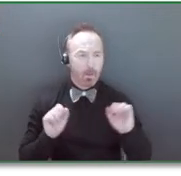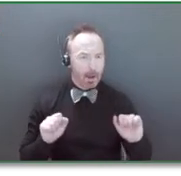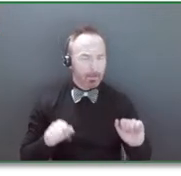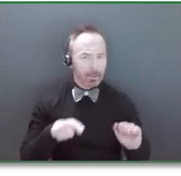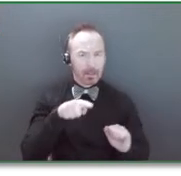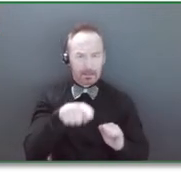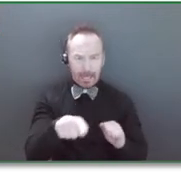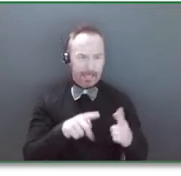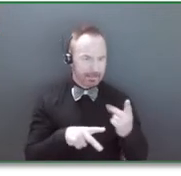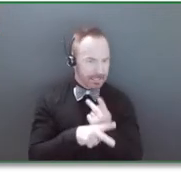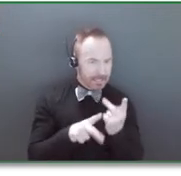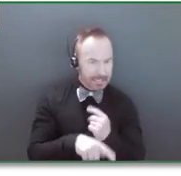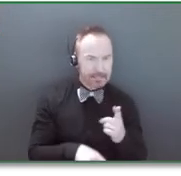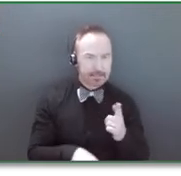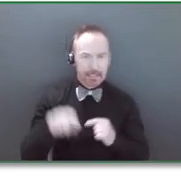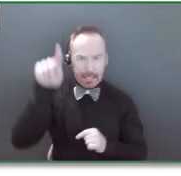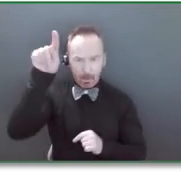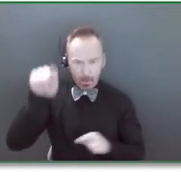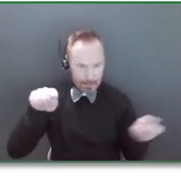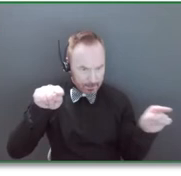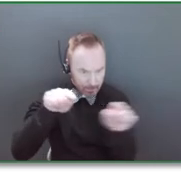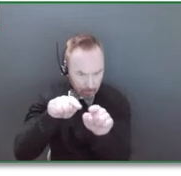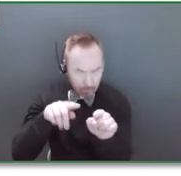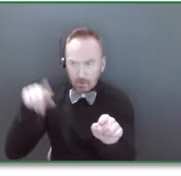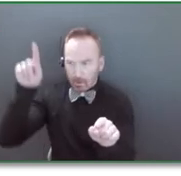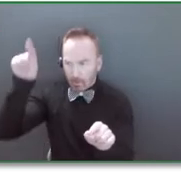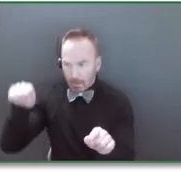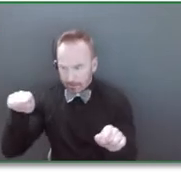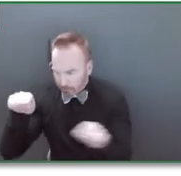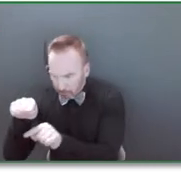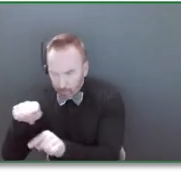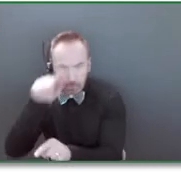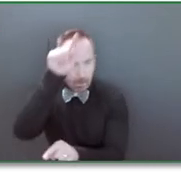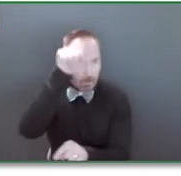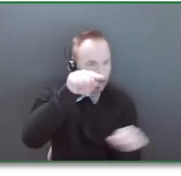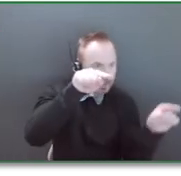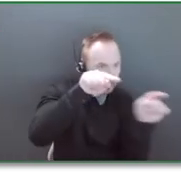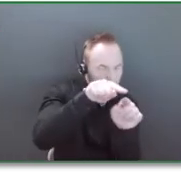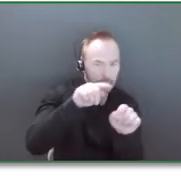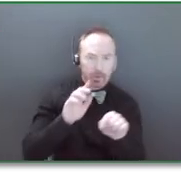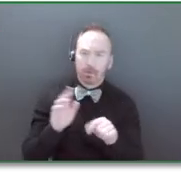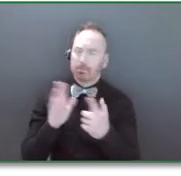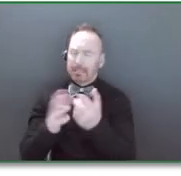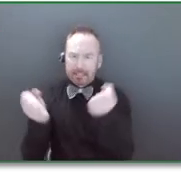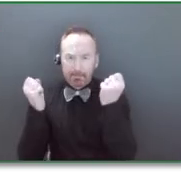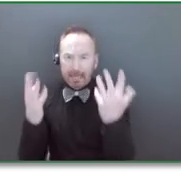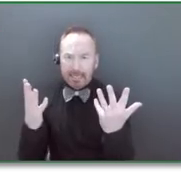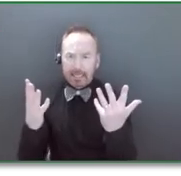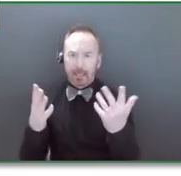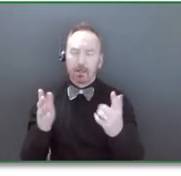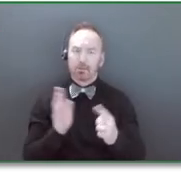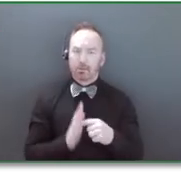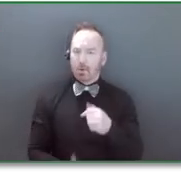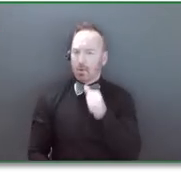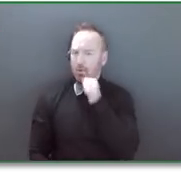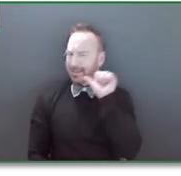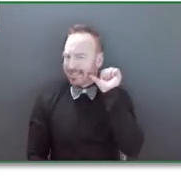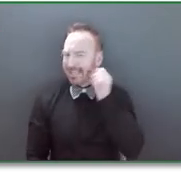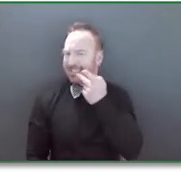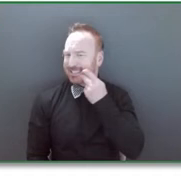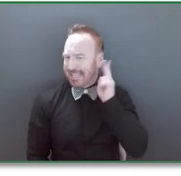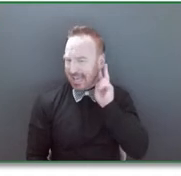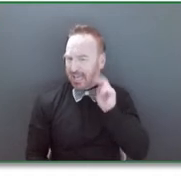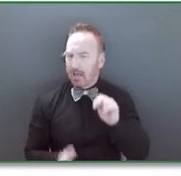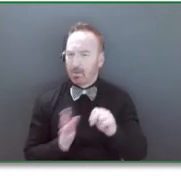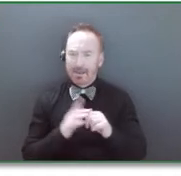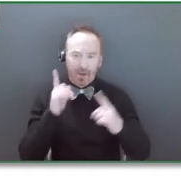products, services, or experiences that would meet all these needs. And again, over the last few days, we've heard about the importance of information